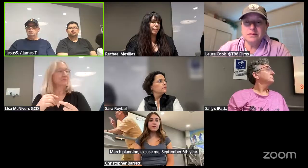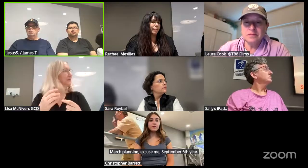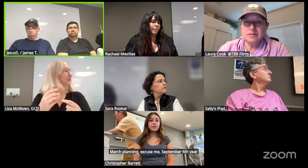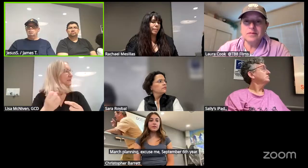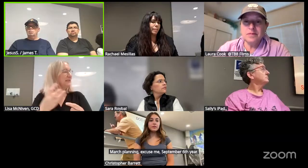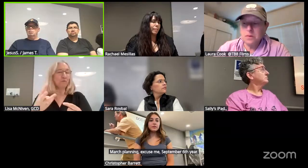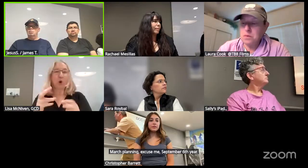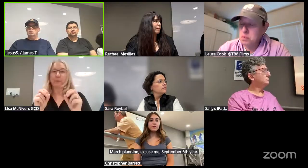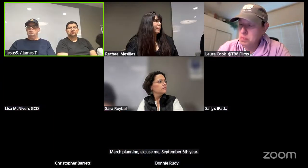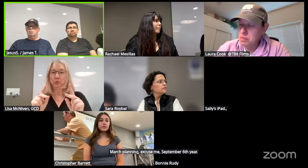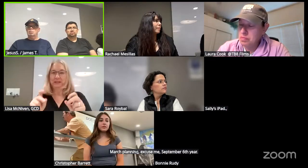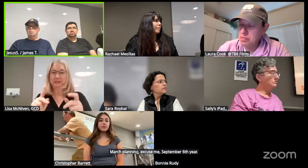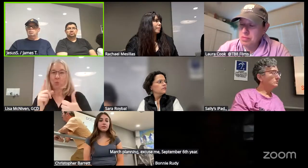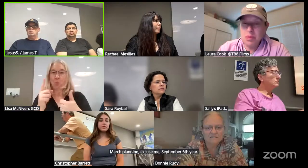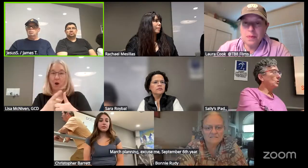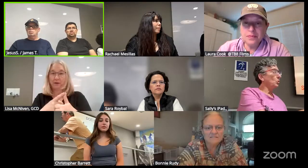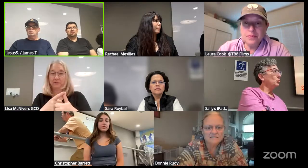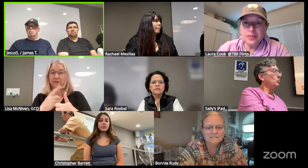We will have an